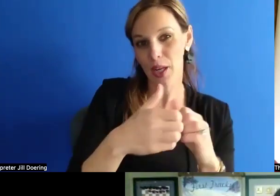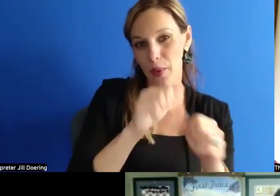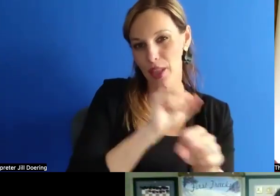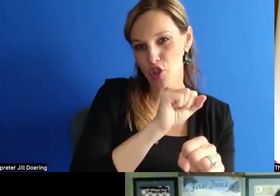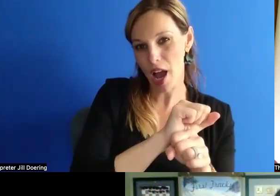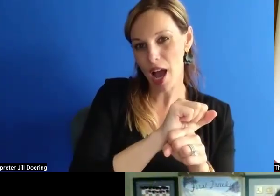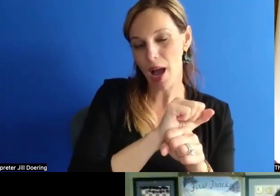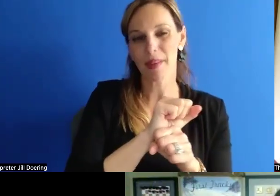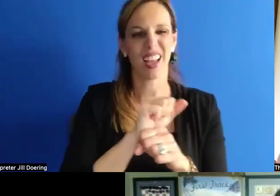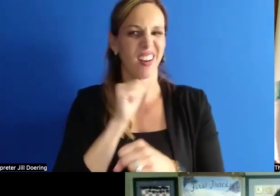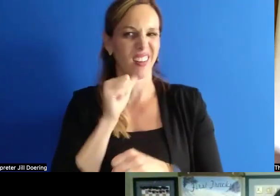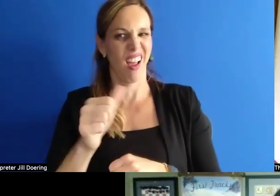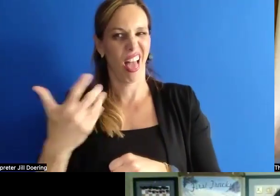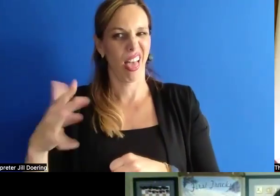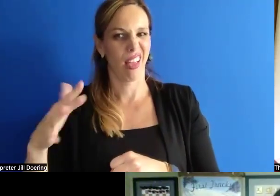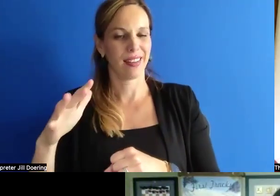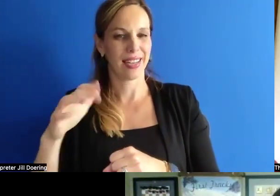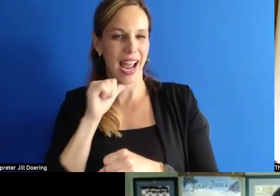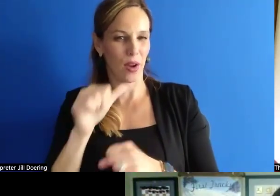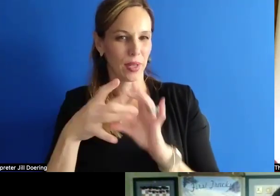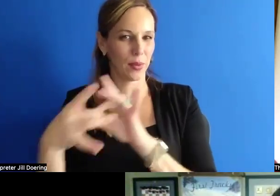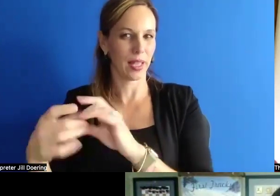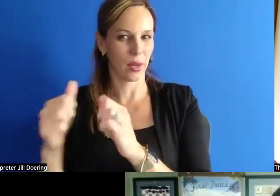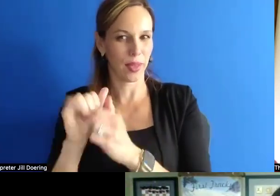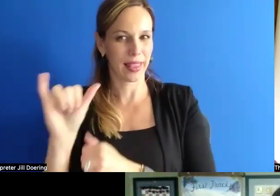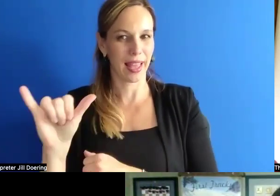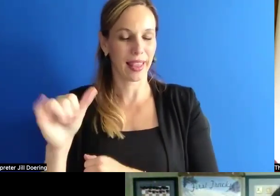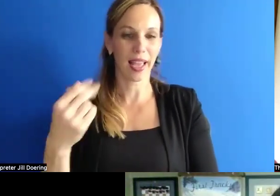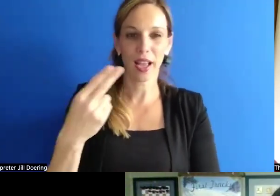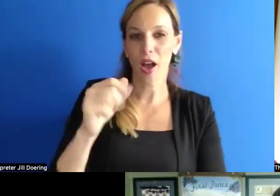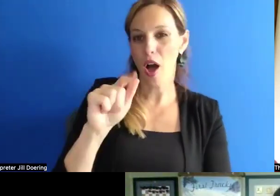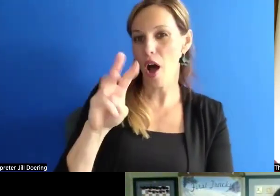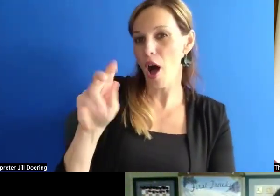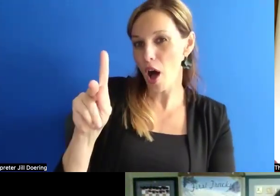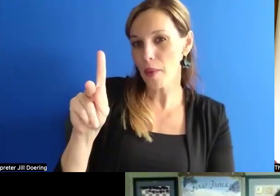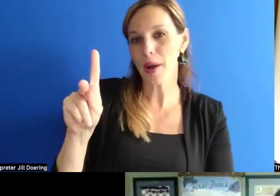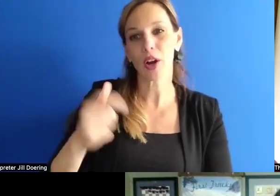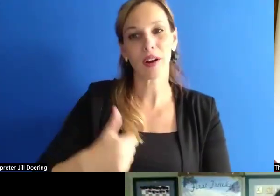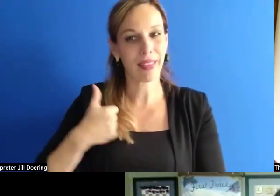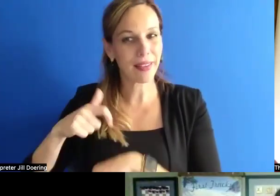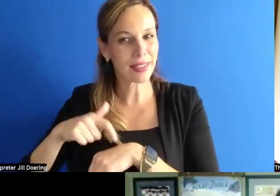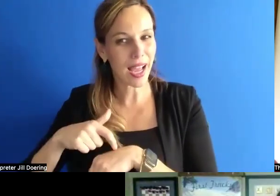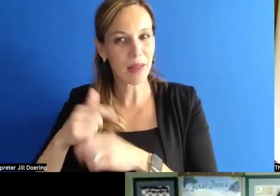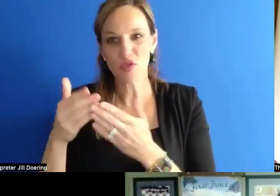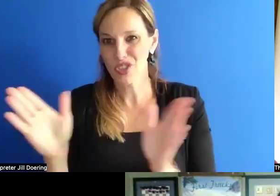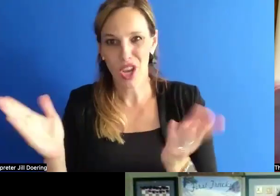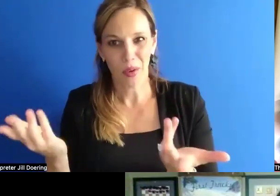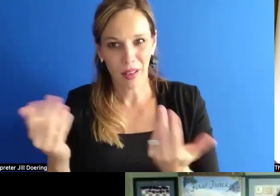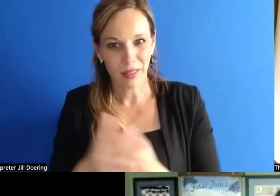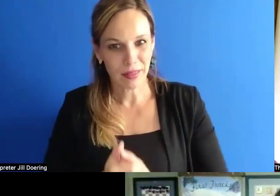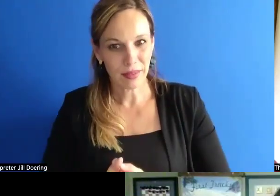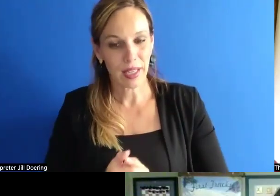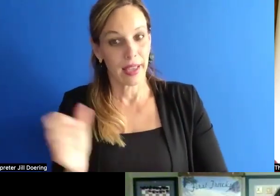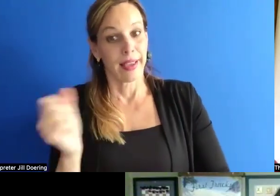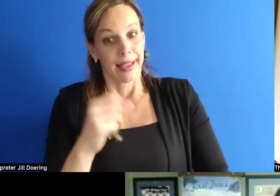good parts of acting and Hallmark, Lifetime, or any in general? Yeah, I mean, the